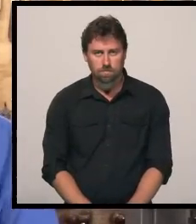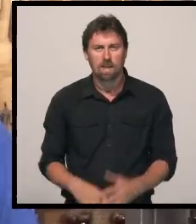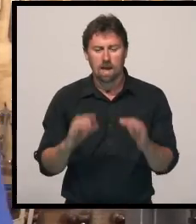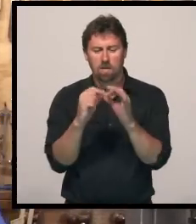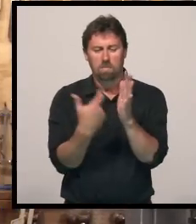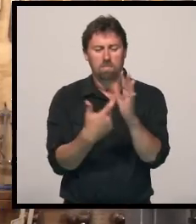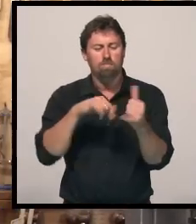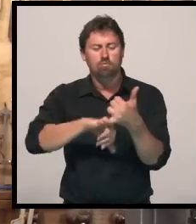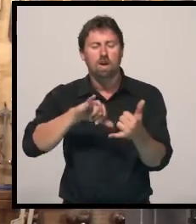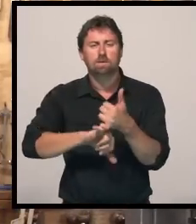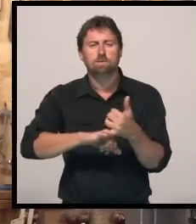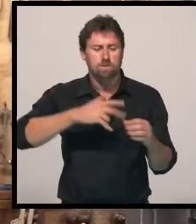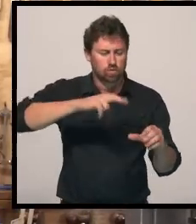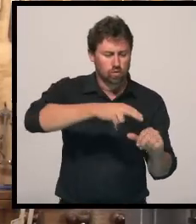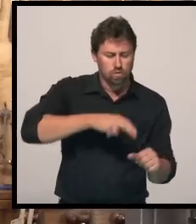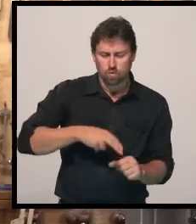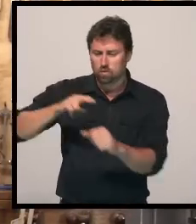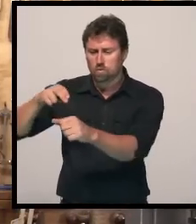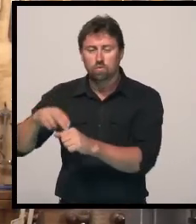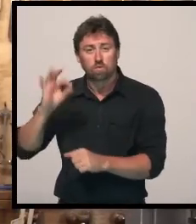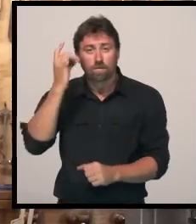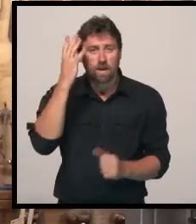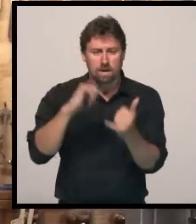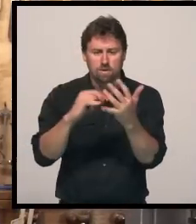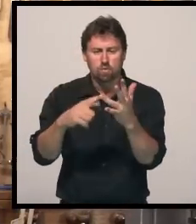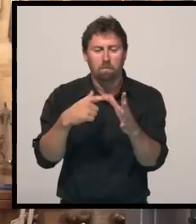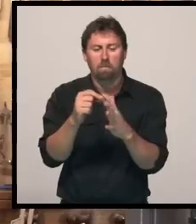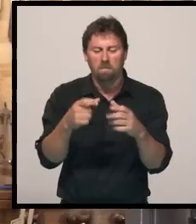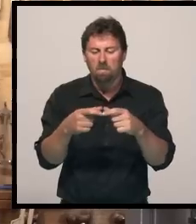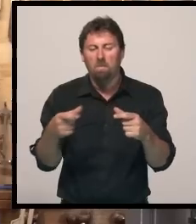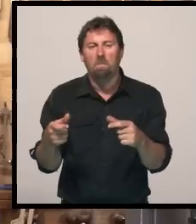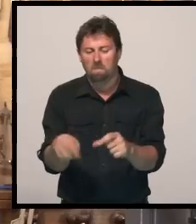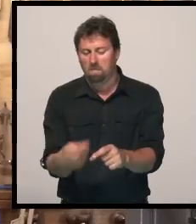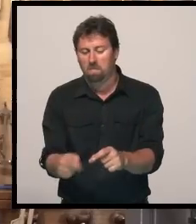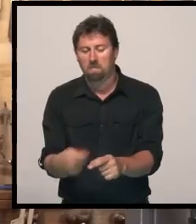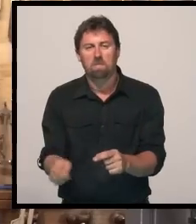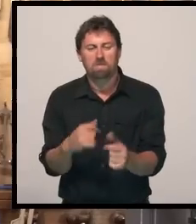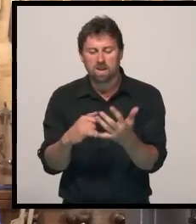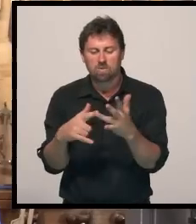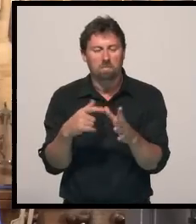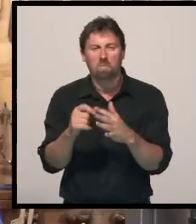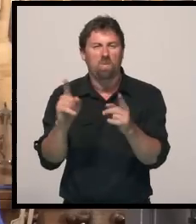screws, old cake of soap. I just use ordinary laundry soap or whatever I can lay my hands on.